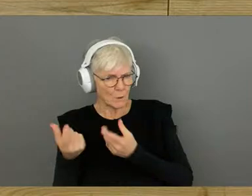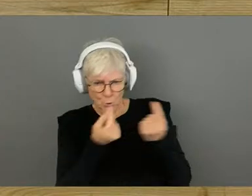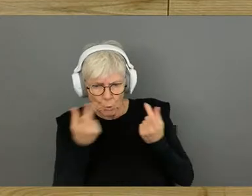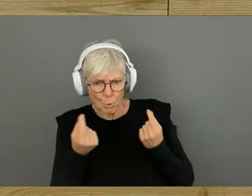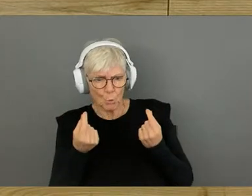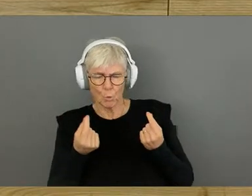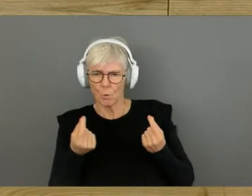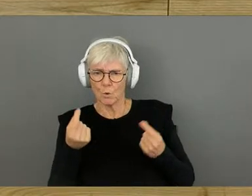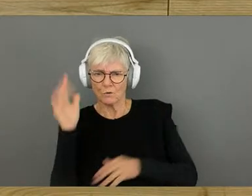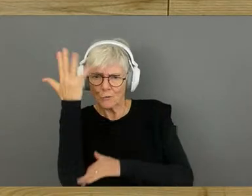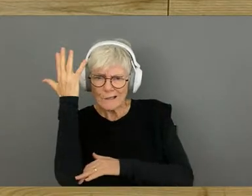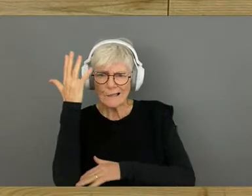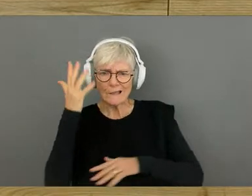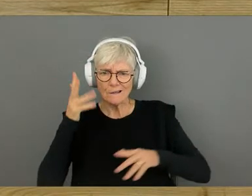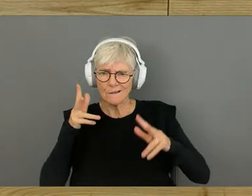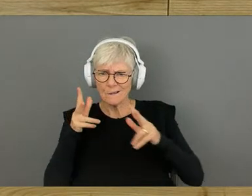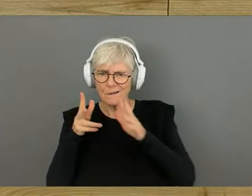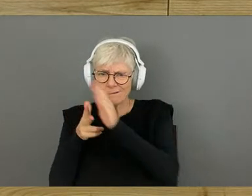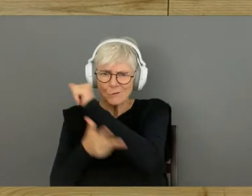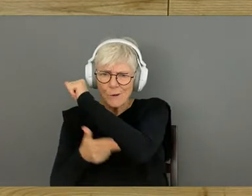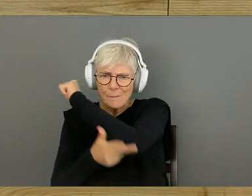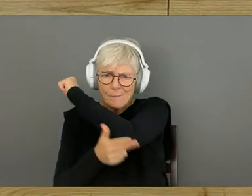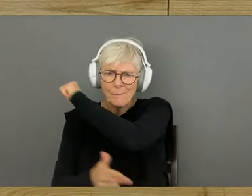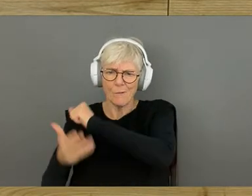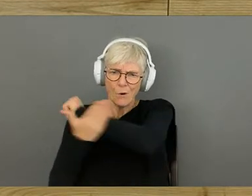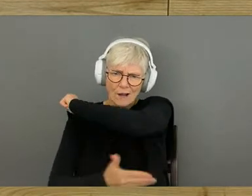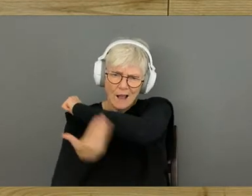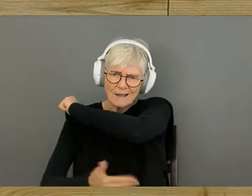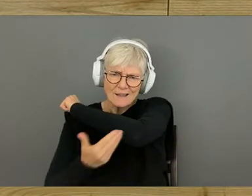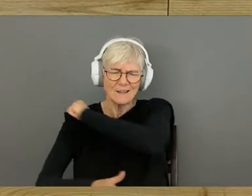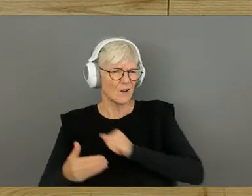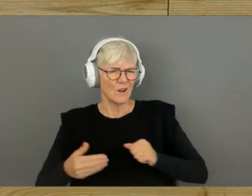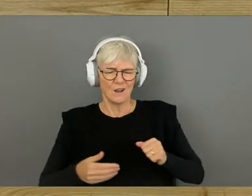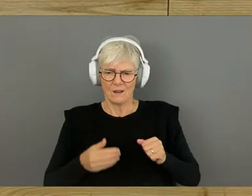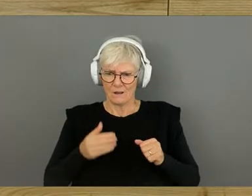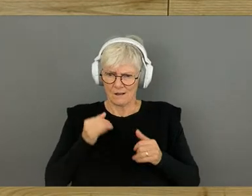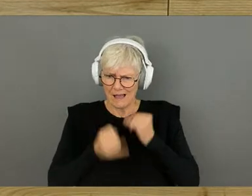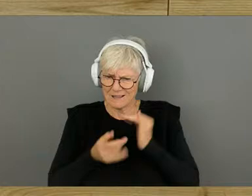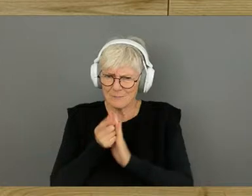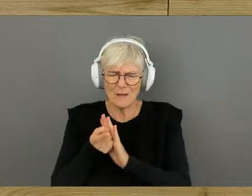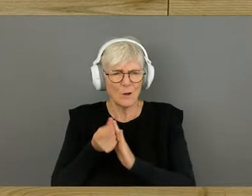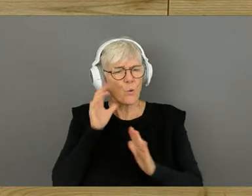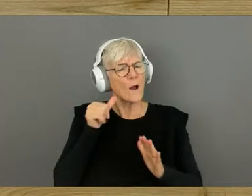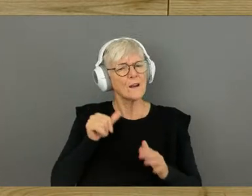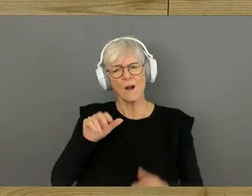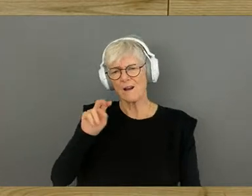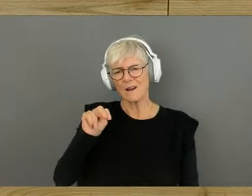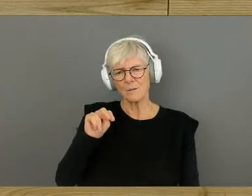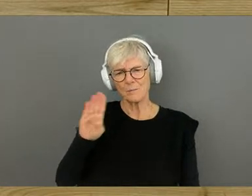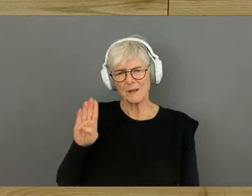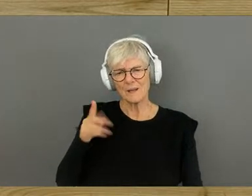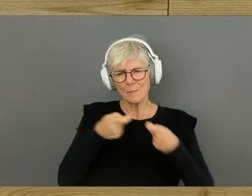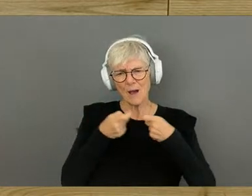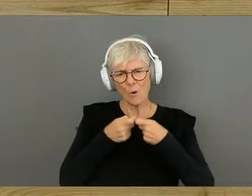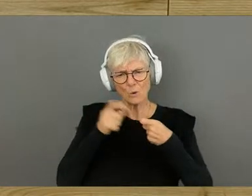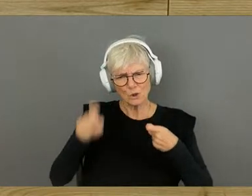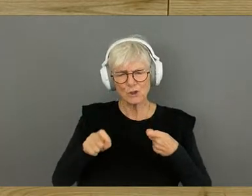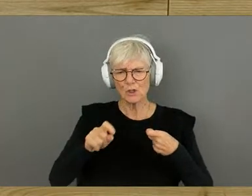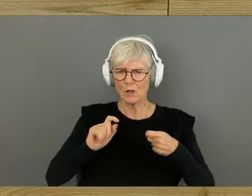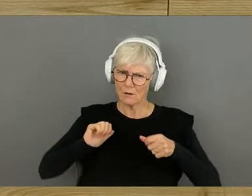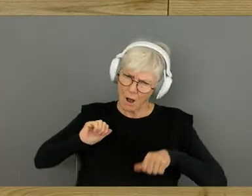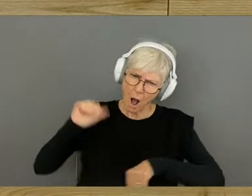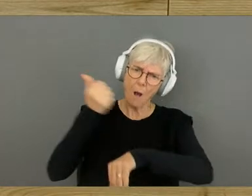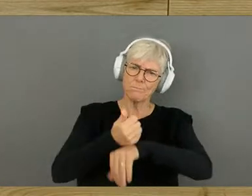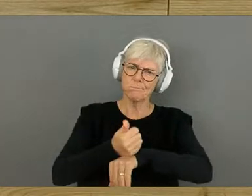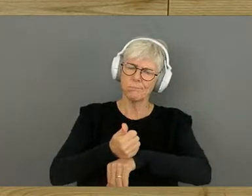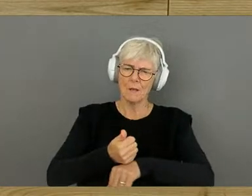more reactive than proactive. Why hasn't NB Power asked to do something like start burying power